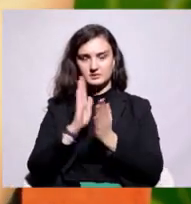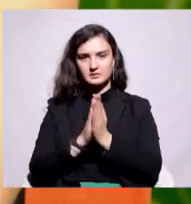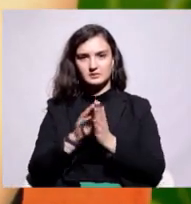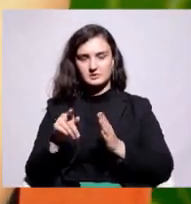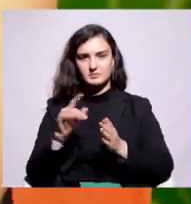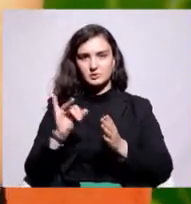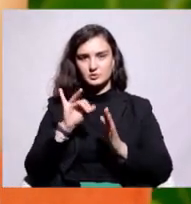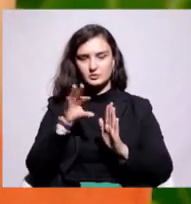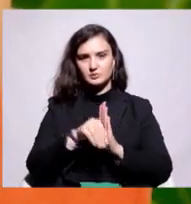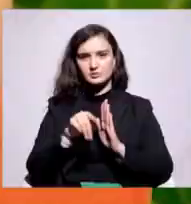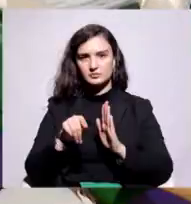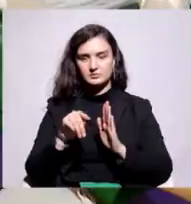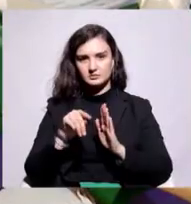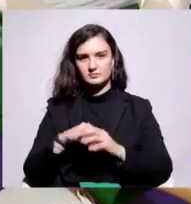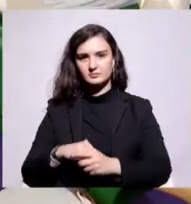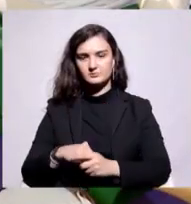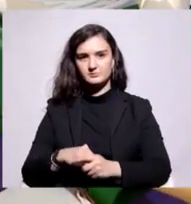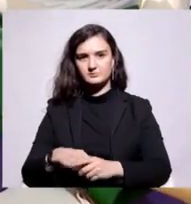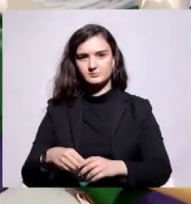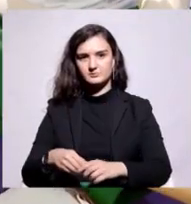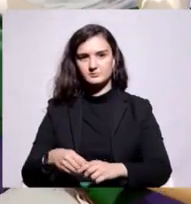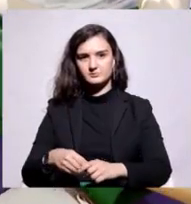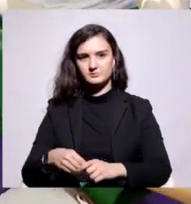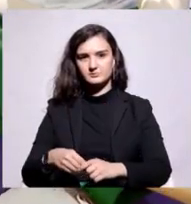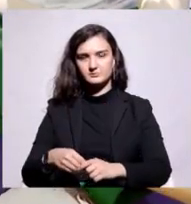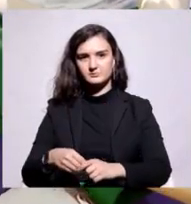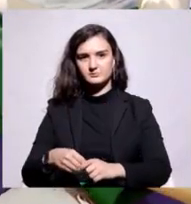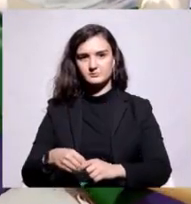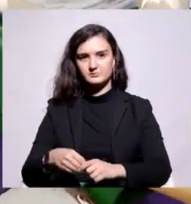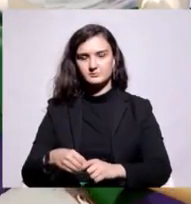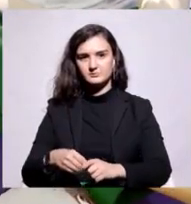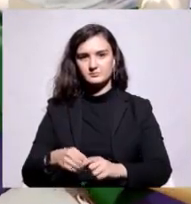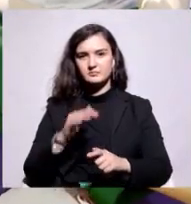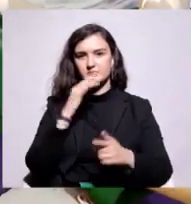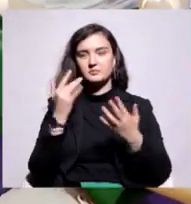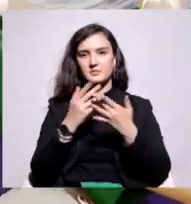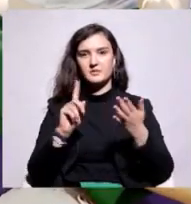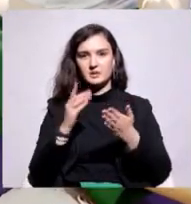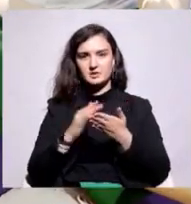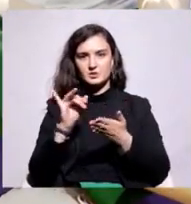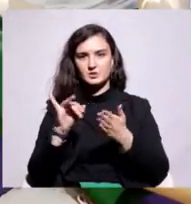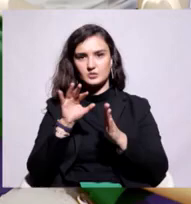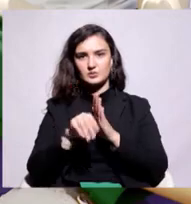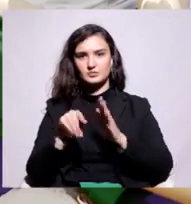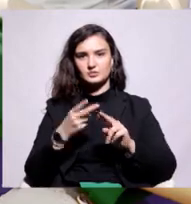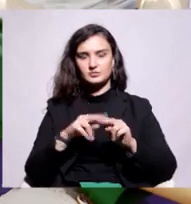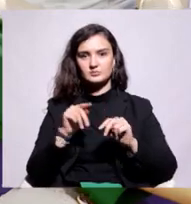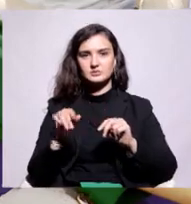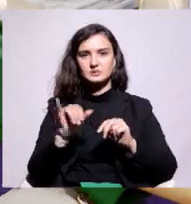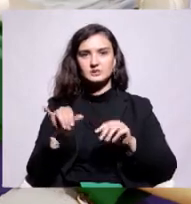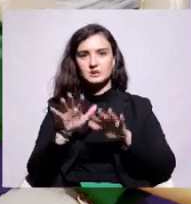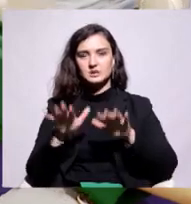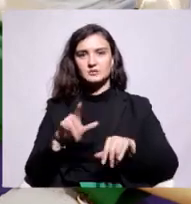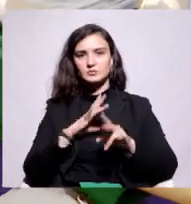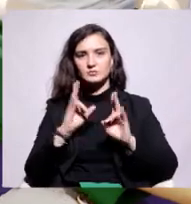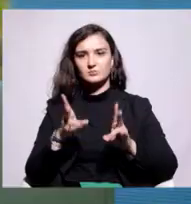in the story Rip Van Winkle. Very good point. There's a lot of nostalgia in the stories. I'll move now to the where. The